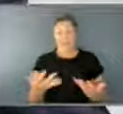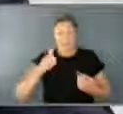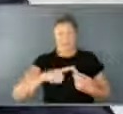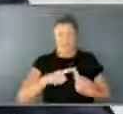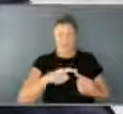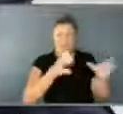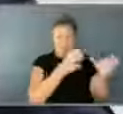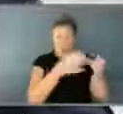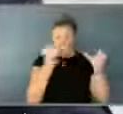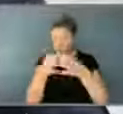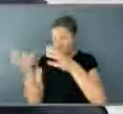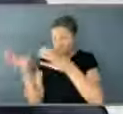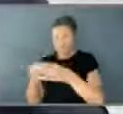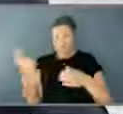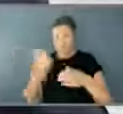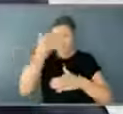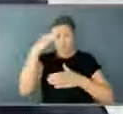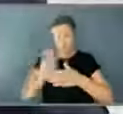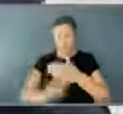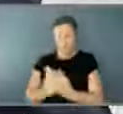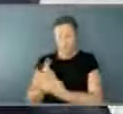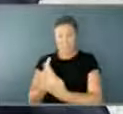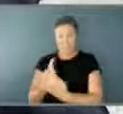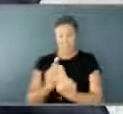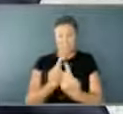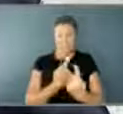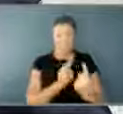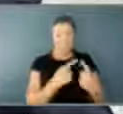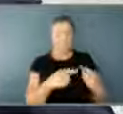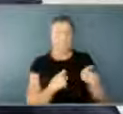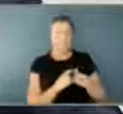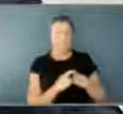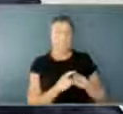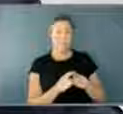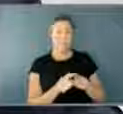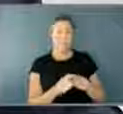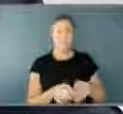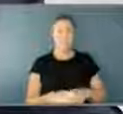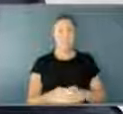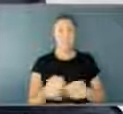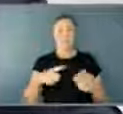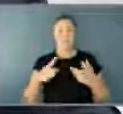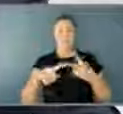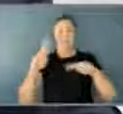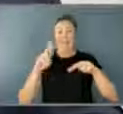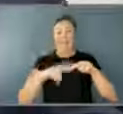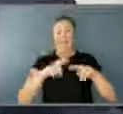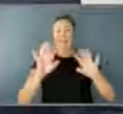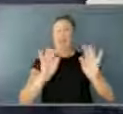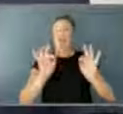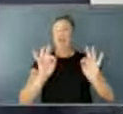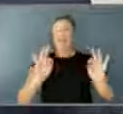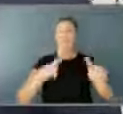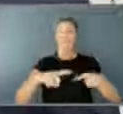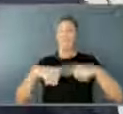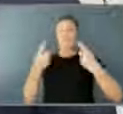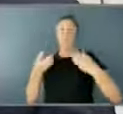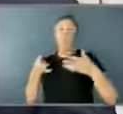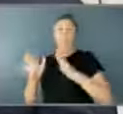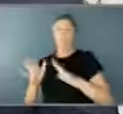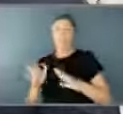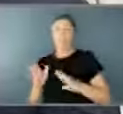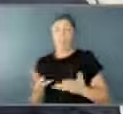my experts. And the alternative is not that clear to me. I mean, we could go and try and